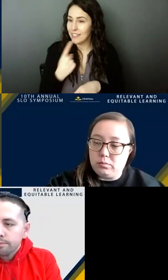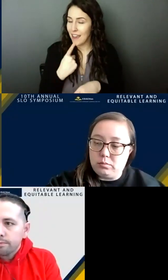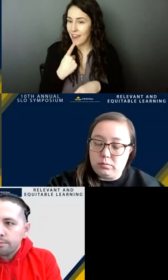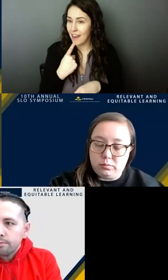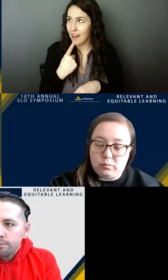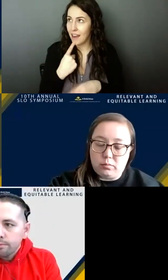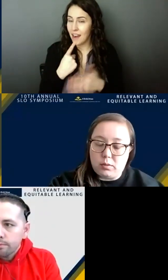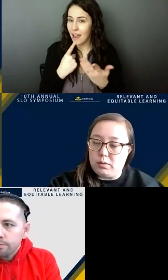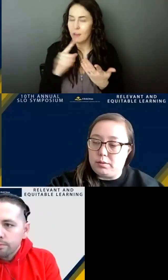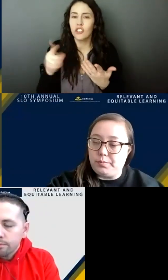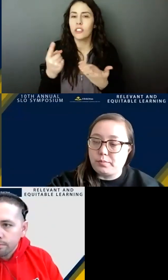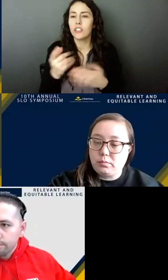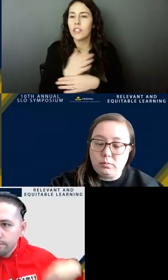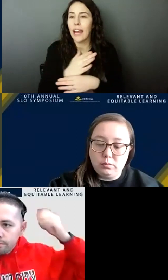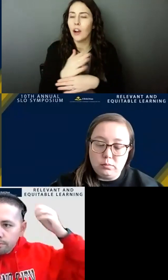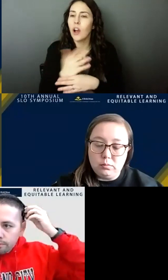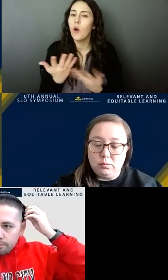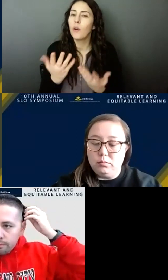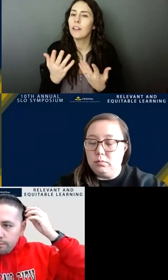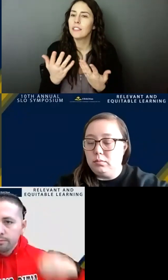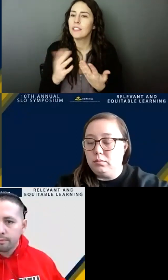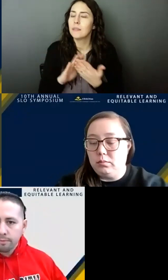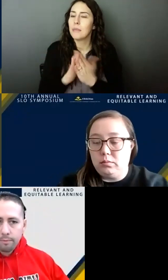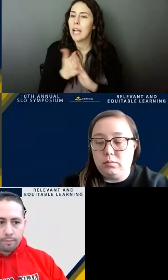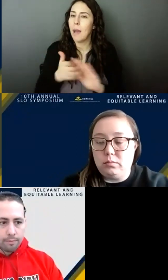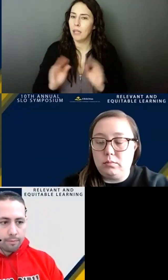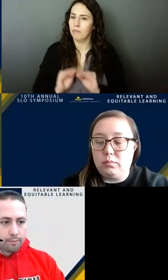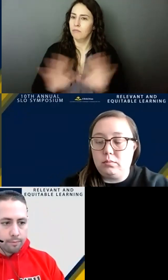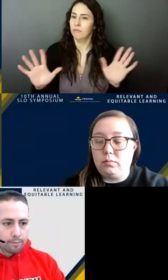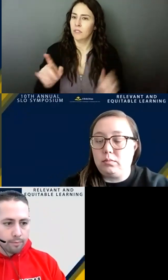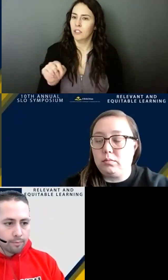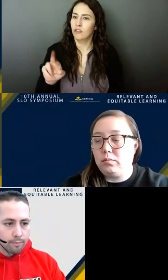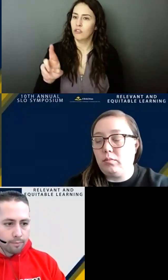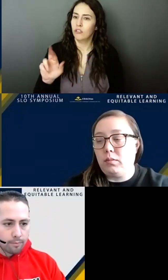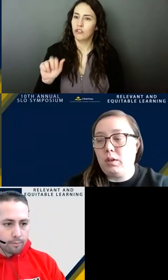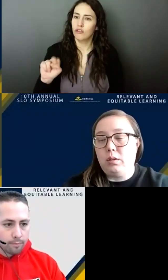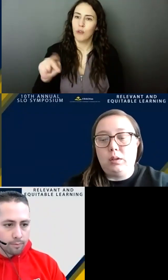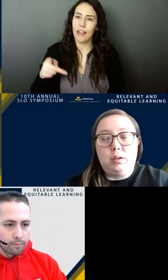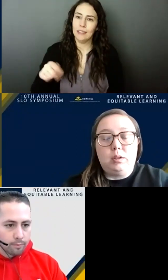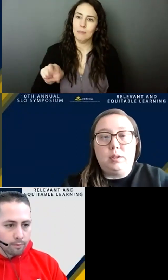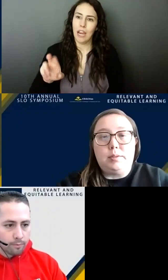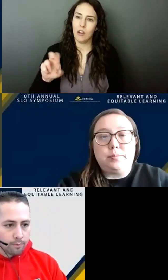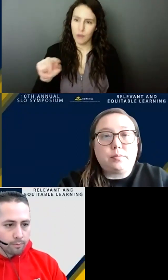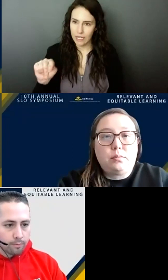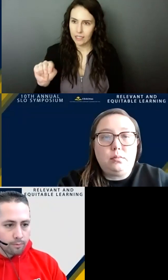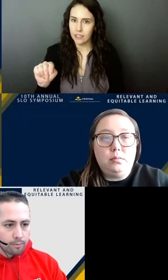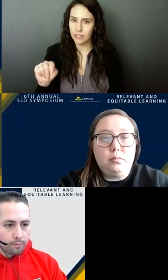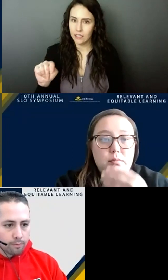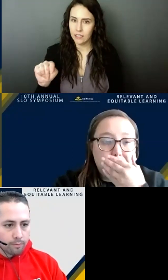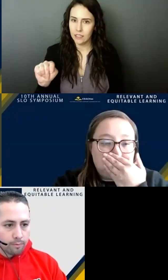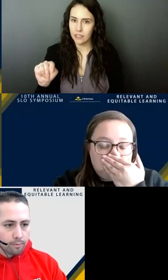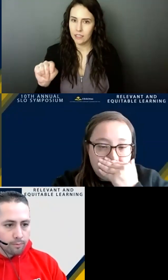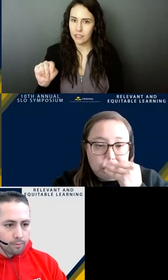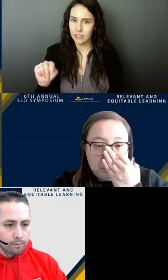I mean, just sharing all that, being transparent, really, Dr. Levy, you were talking really about that. And that connections, helping students see those connections, this course,